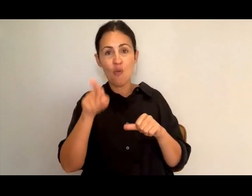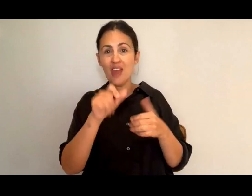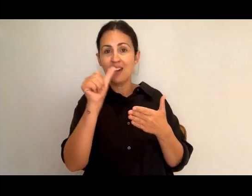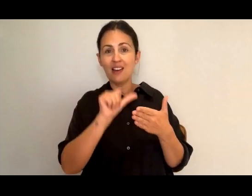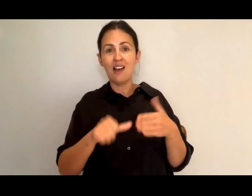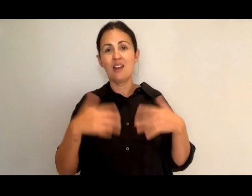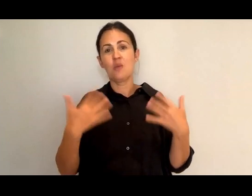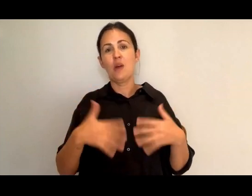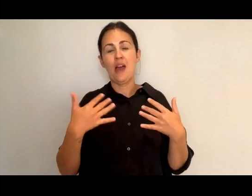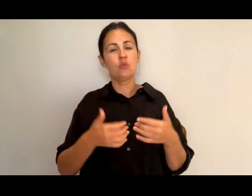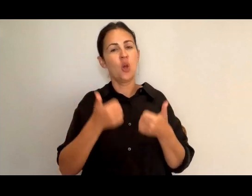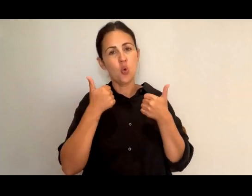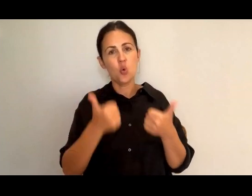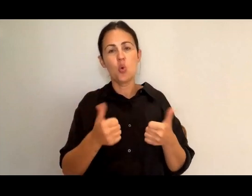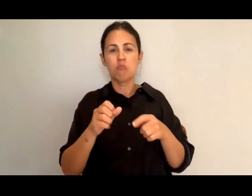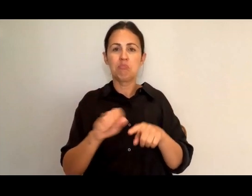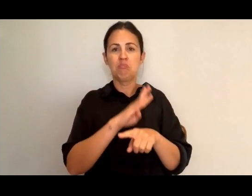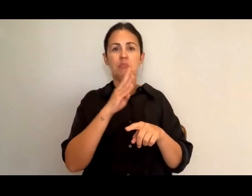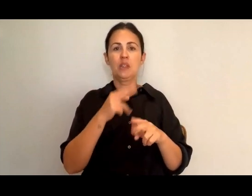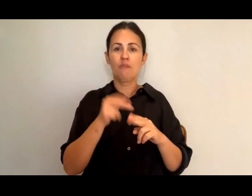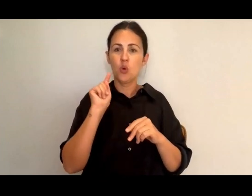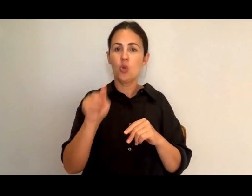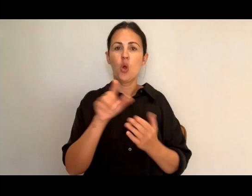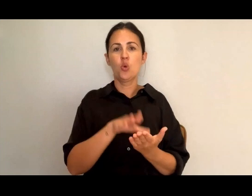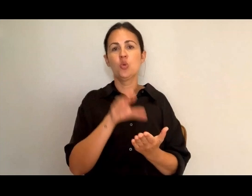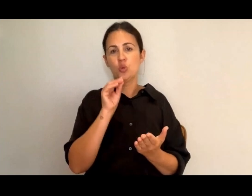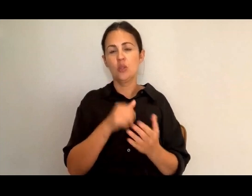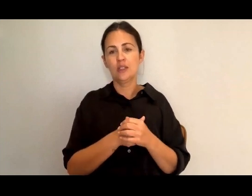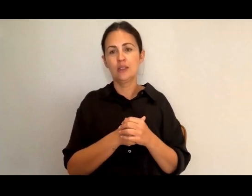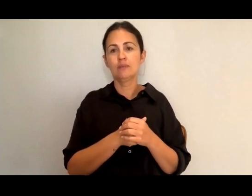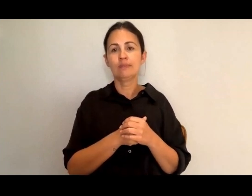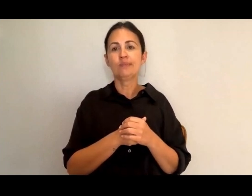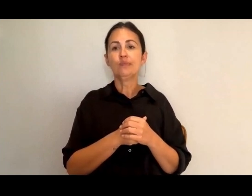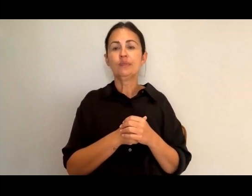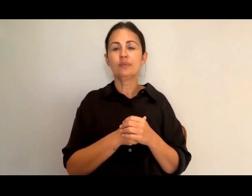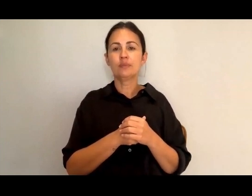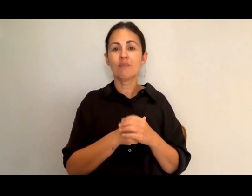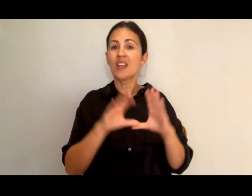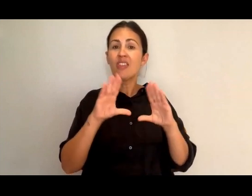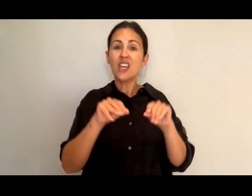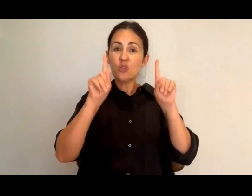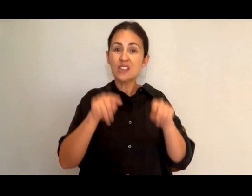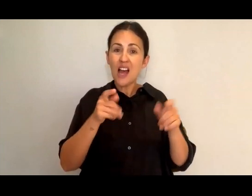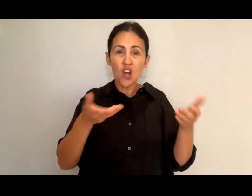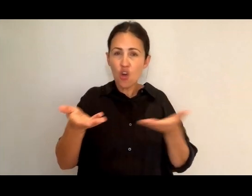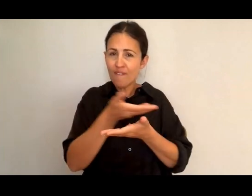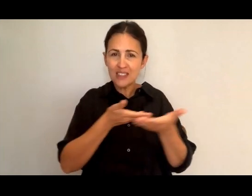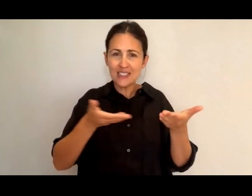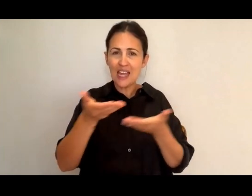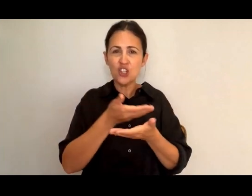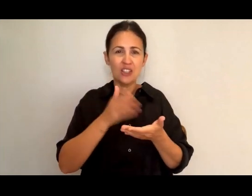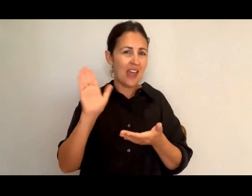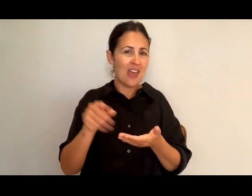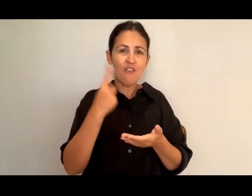those students to be able to take. There are intergenerational conversations that come into play around waste. And so